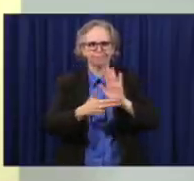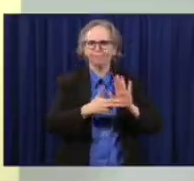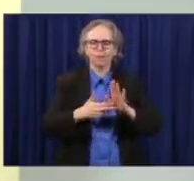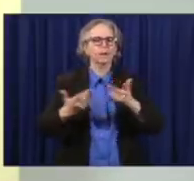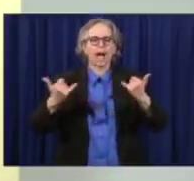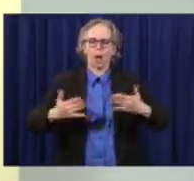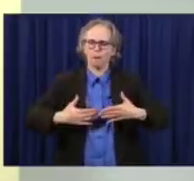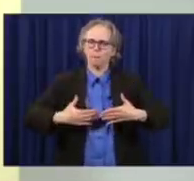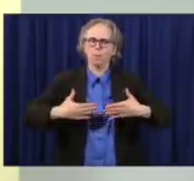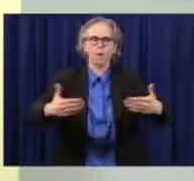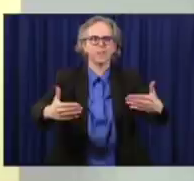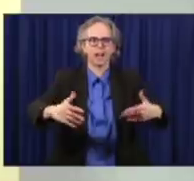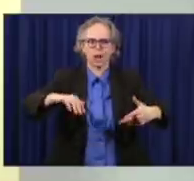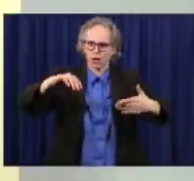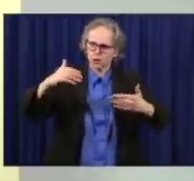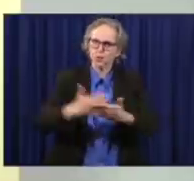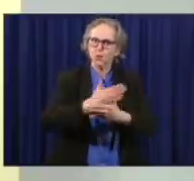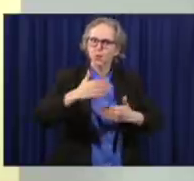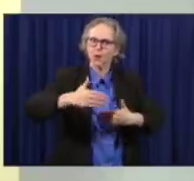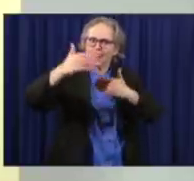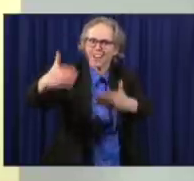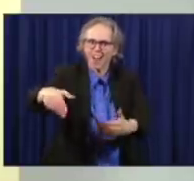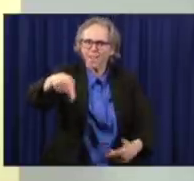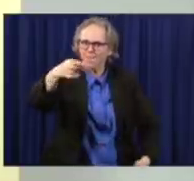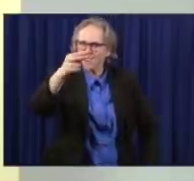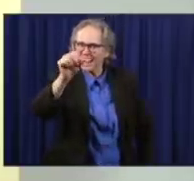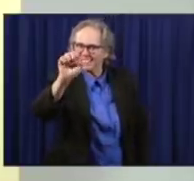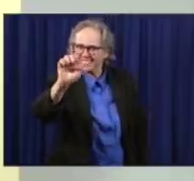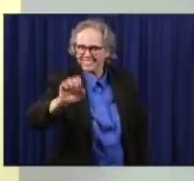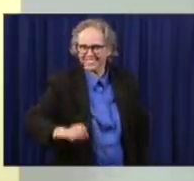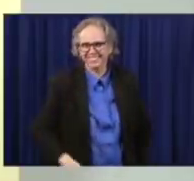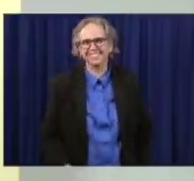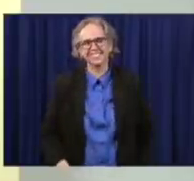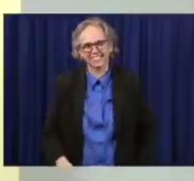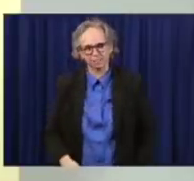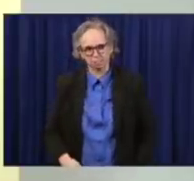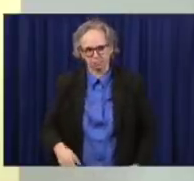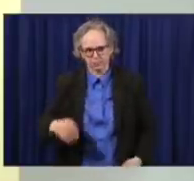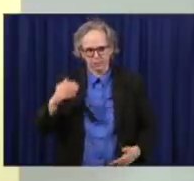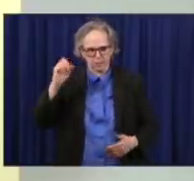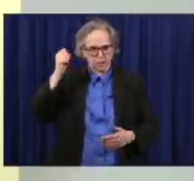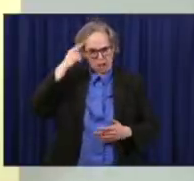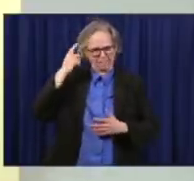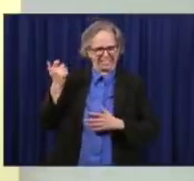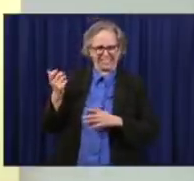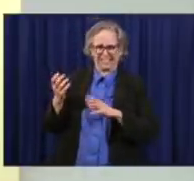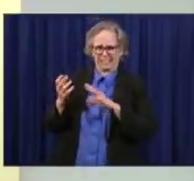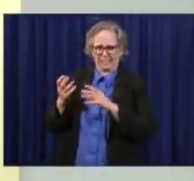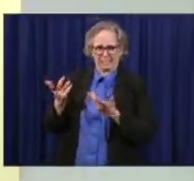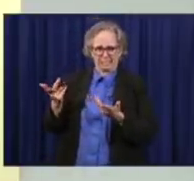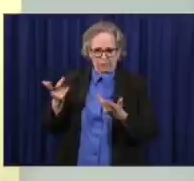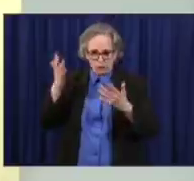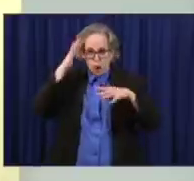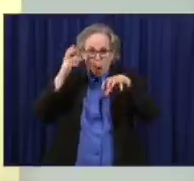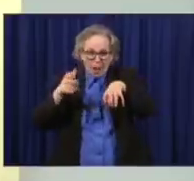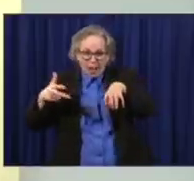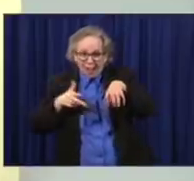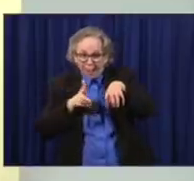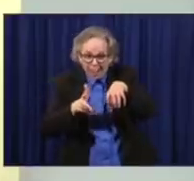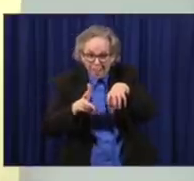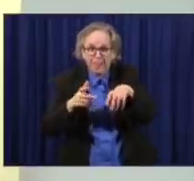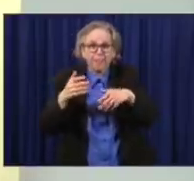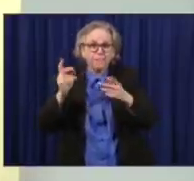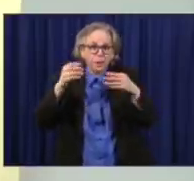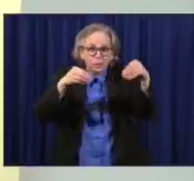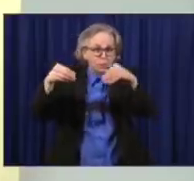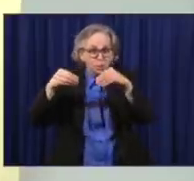I know the governor touched on curbside pickup and appointment are available for retail during this transition period between now and